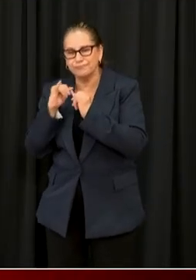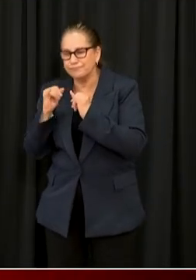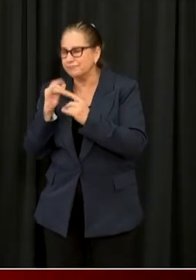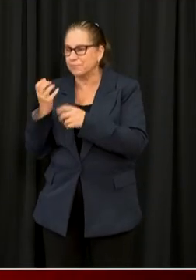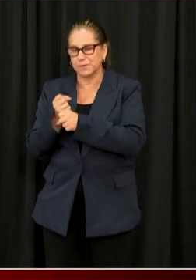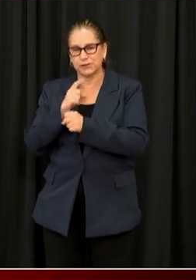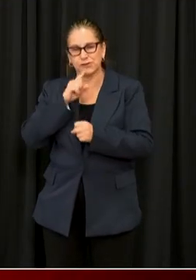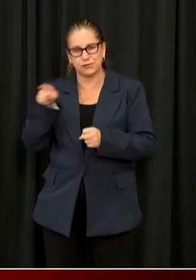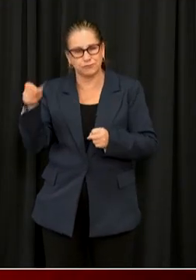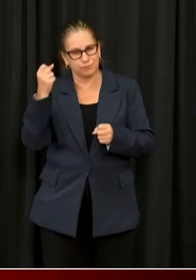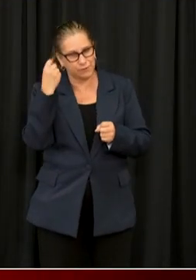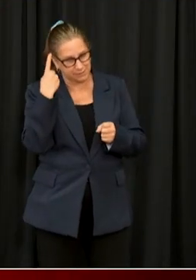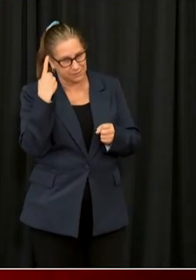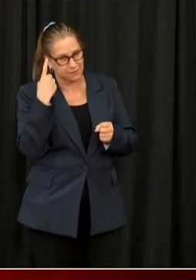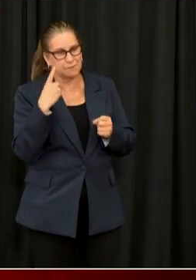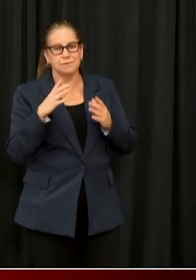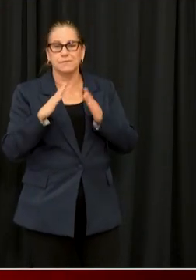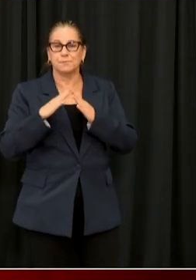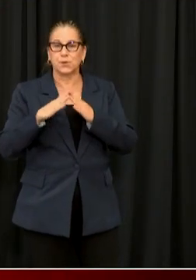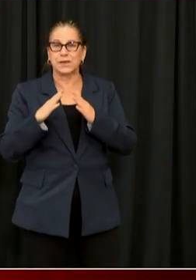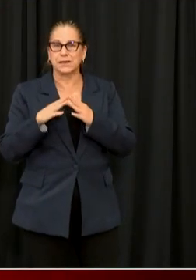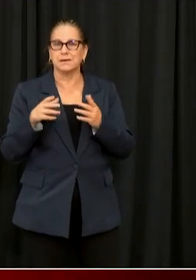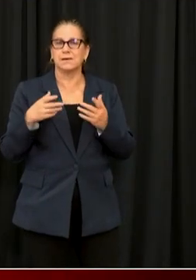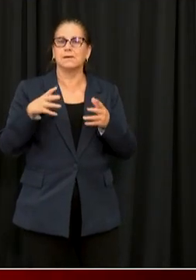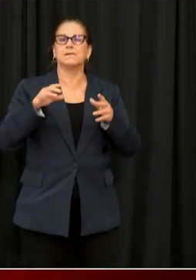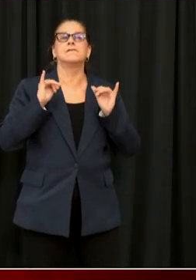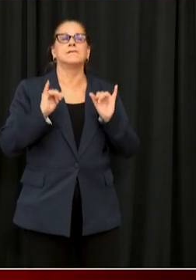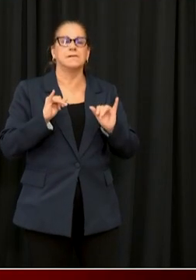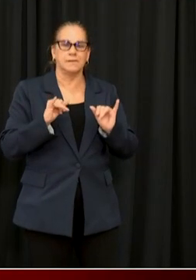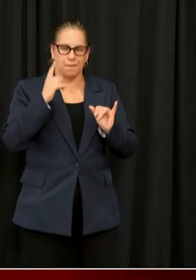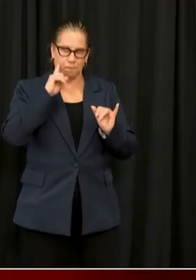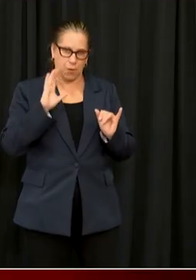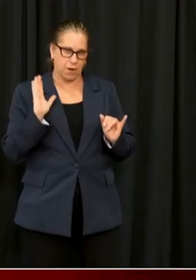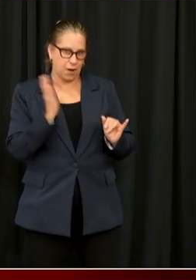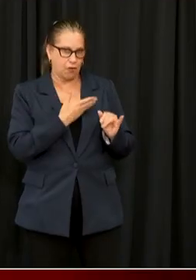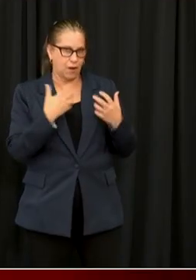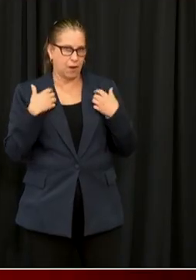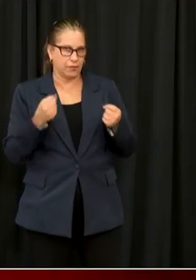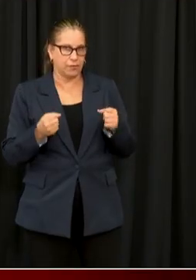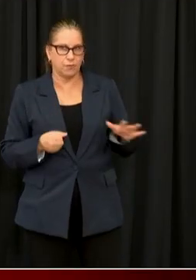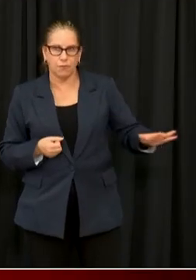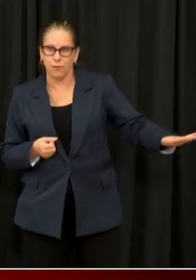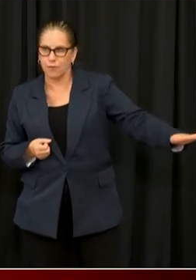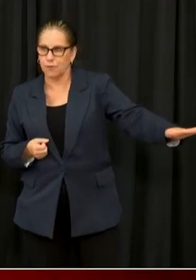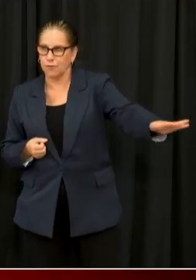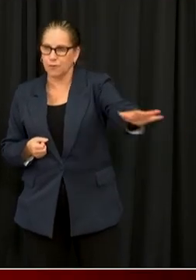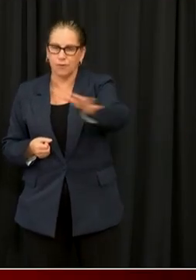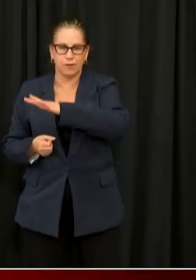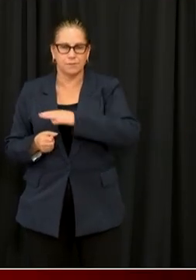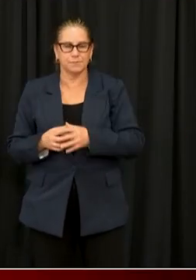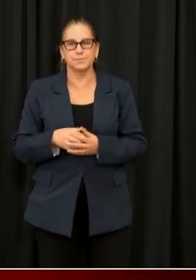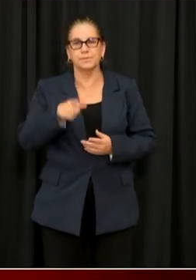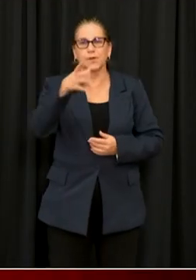our public's health, that you participate. Okay, any questions? Yes.